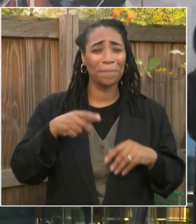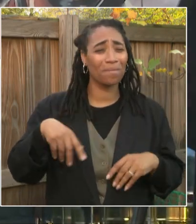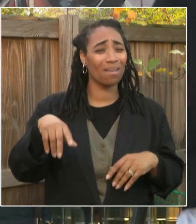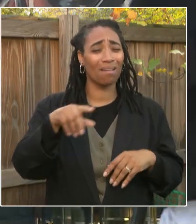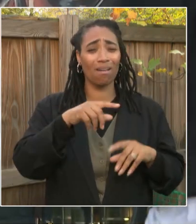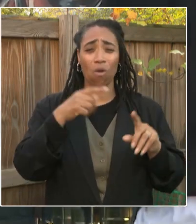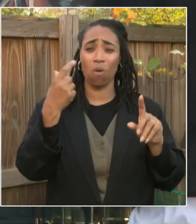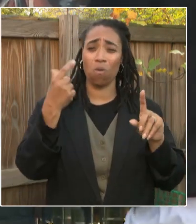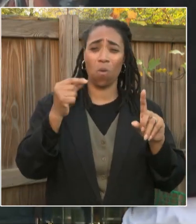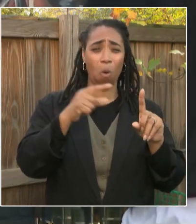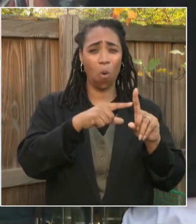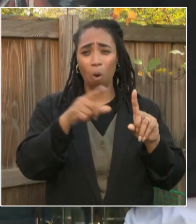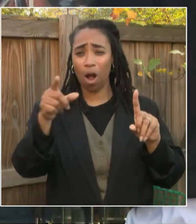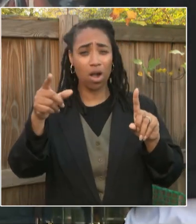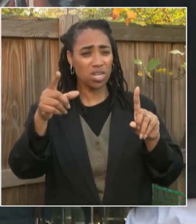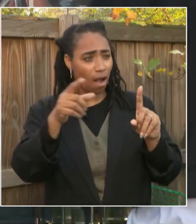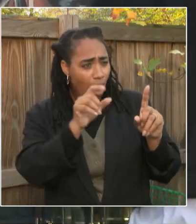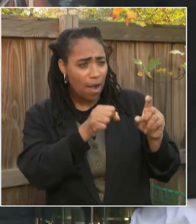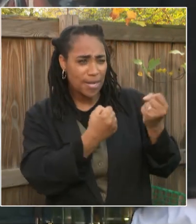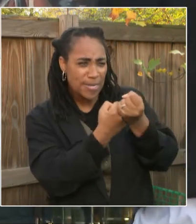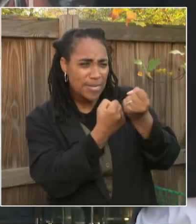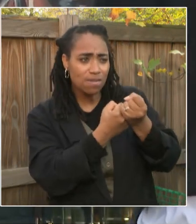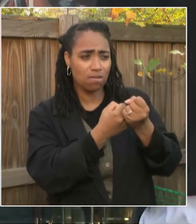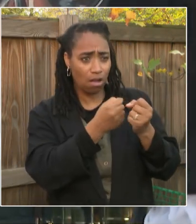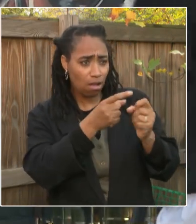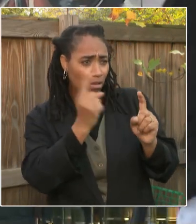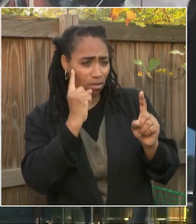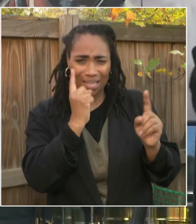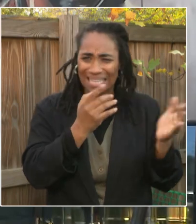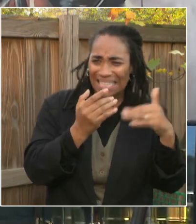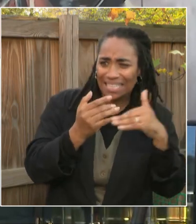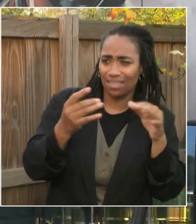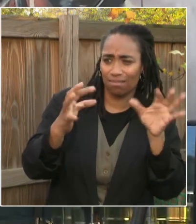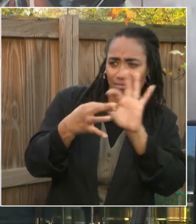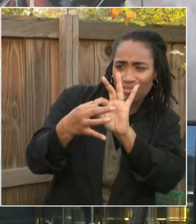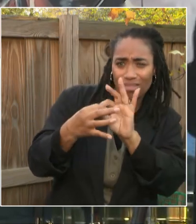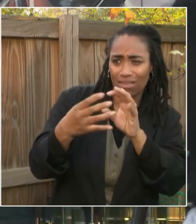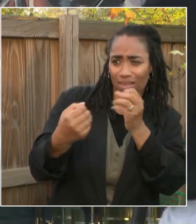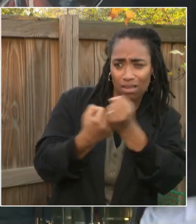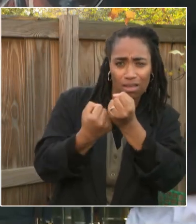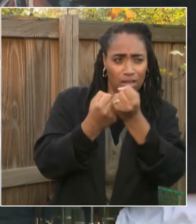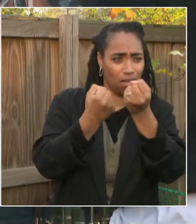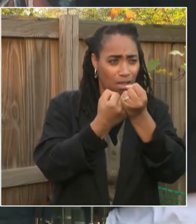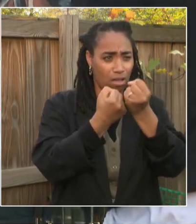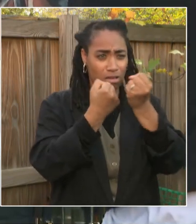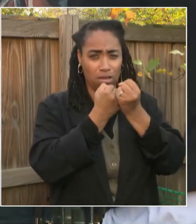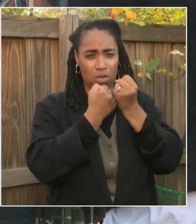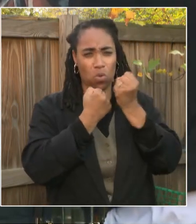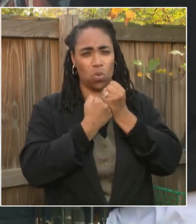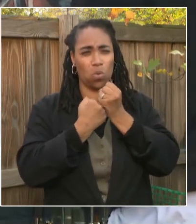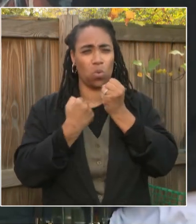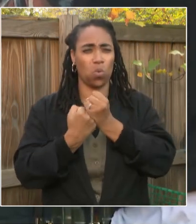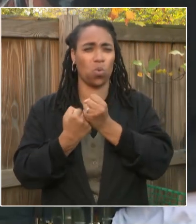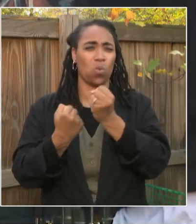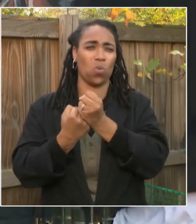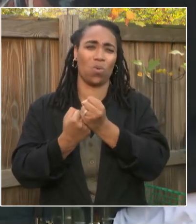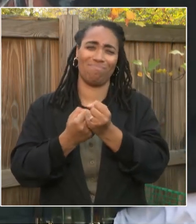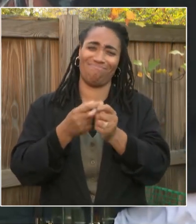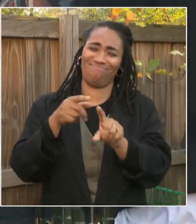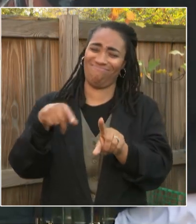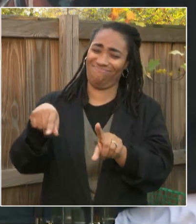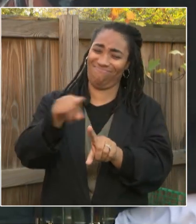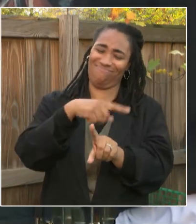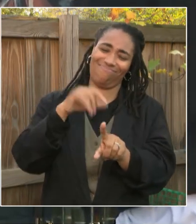from all over the community has helped us carry the burden of this. And I say the following. God bless us. Don't ever give up